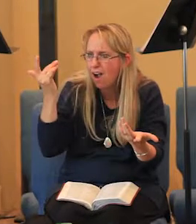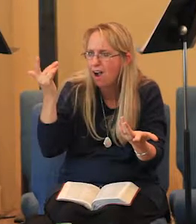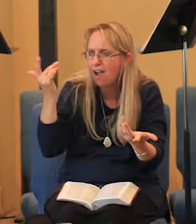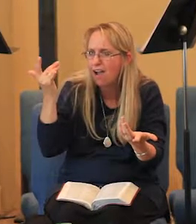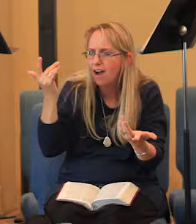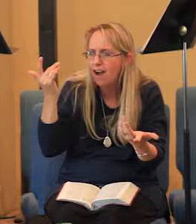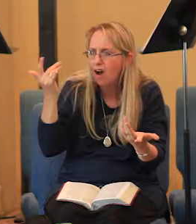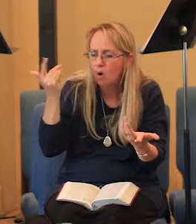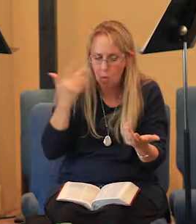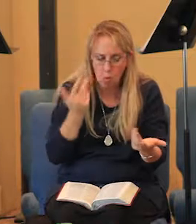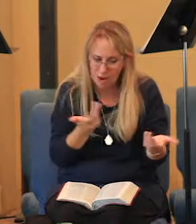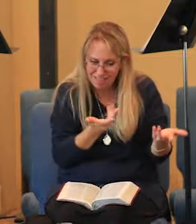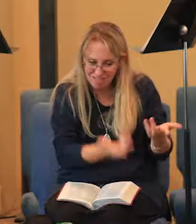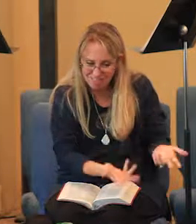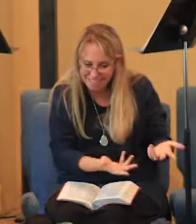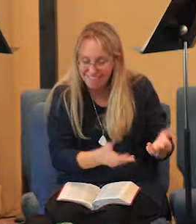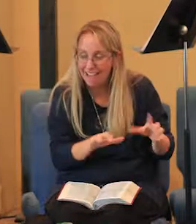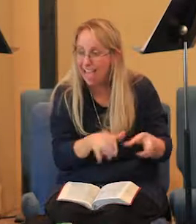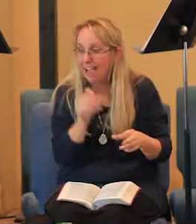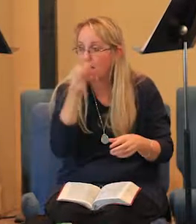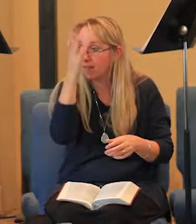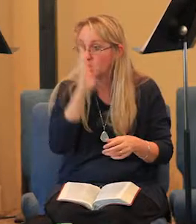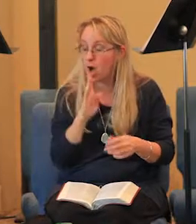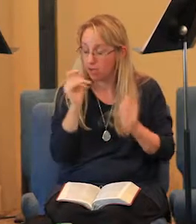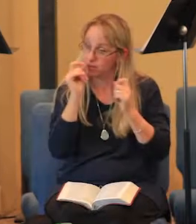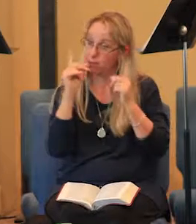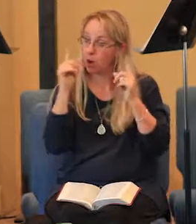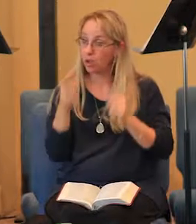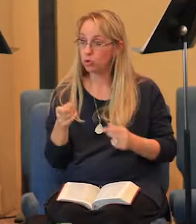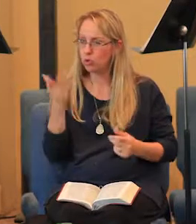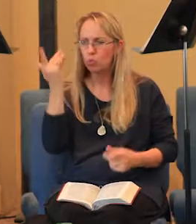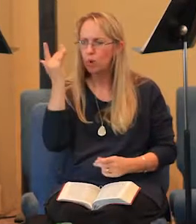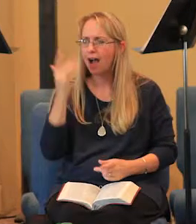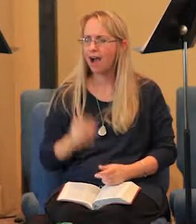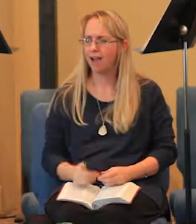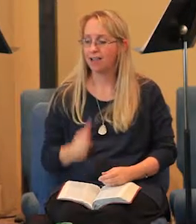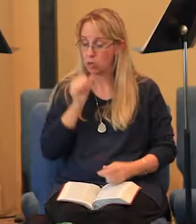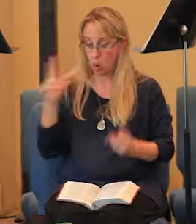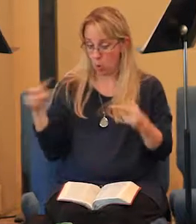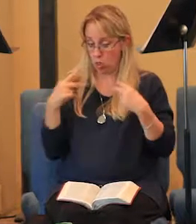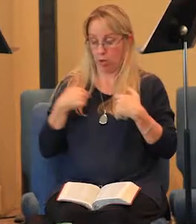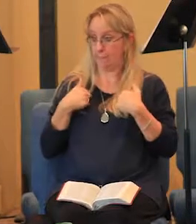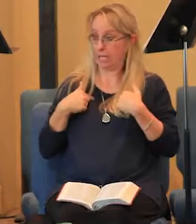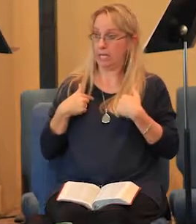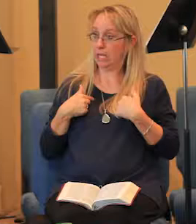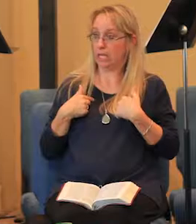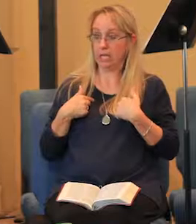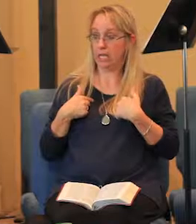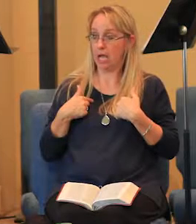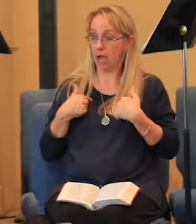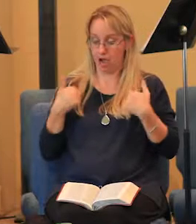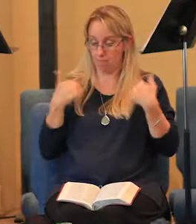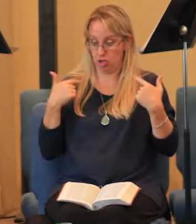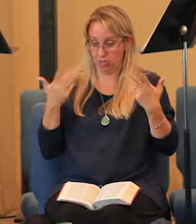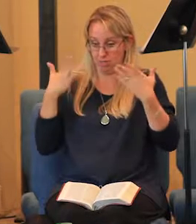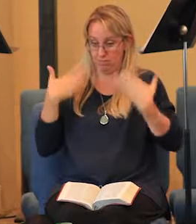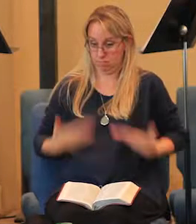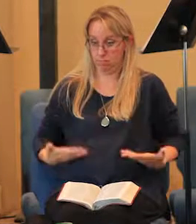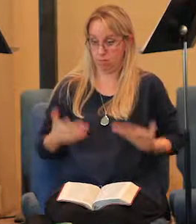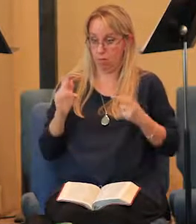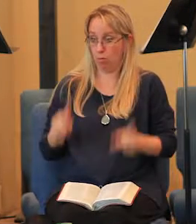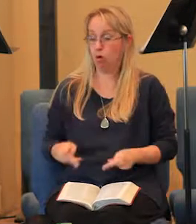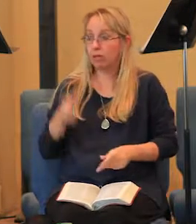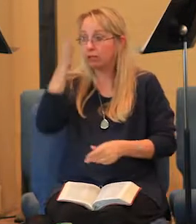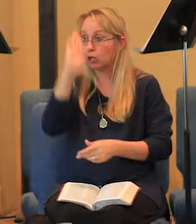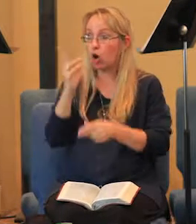amazed? Why does this act of God surprise you? Don't look at us. We're just the